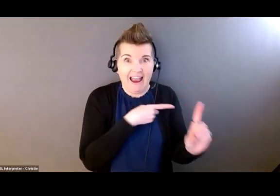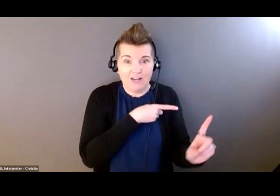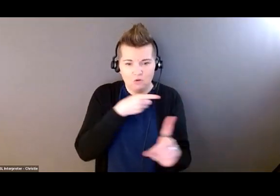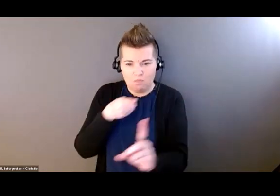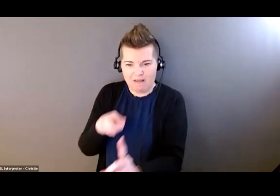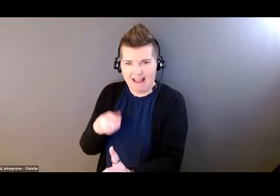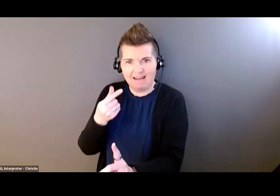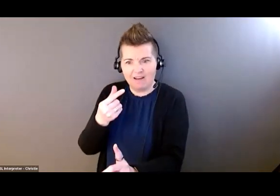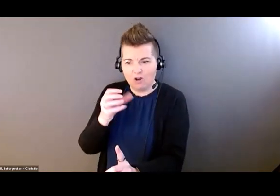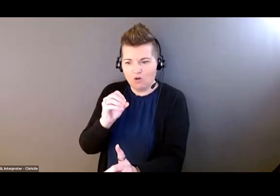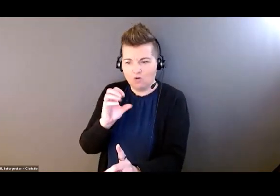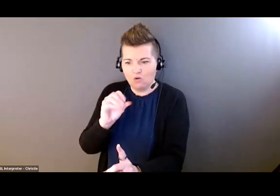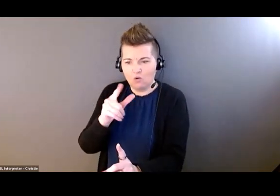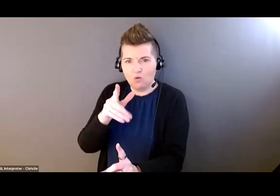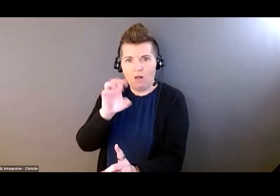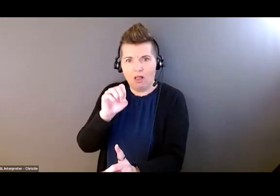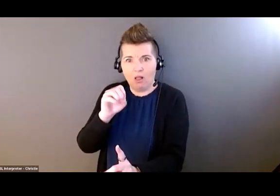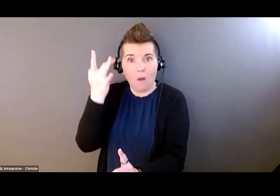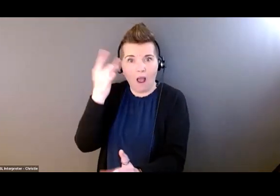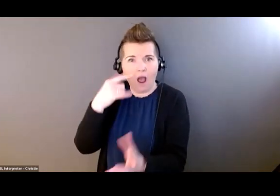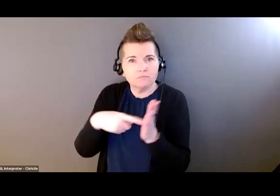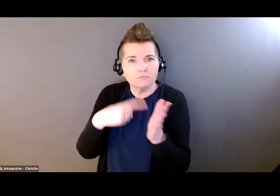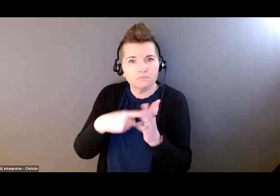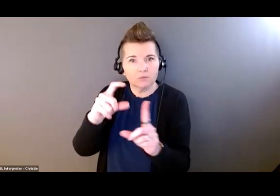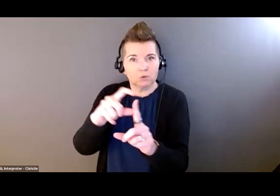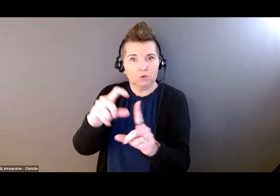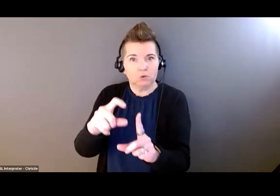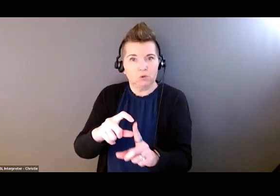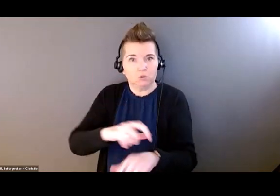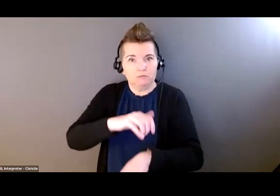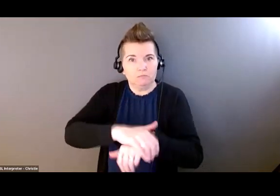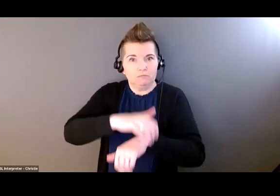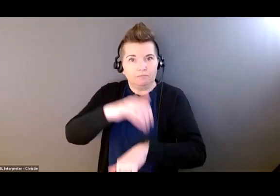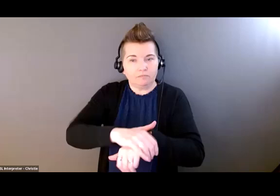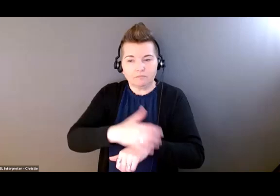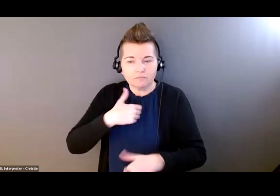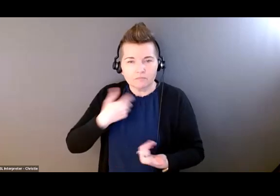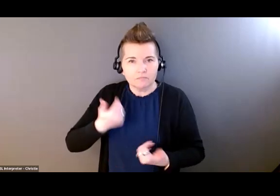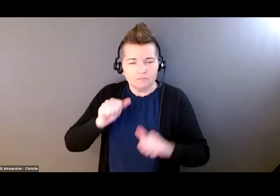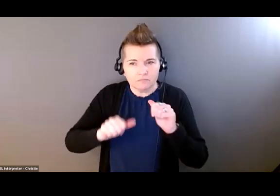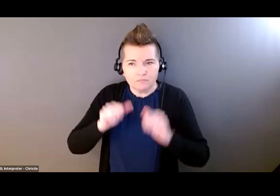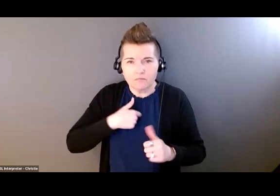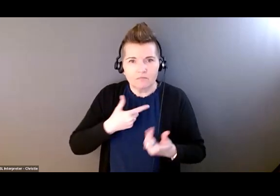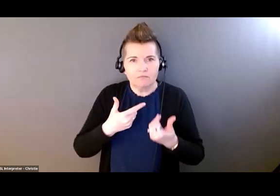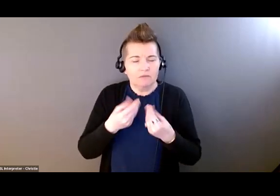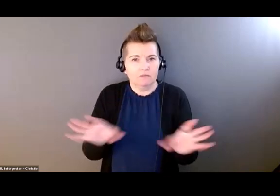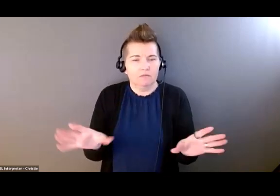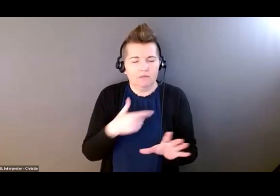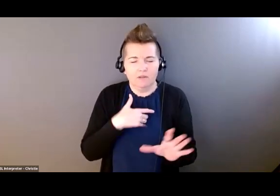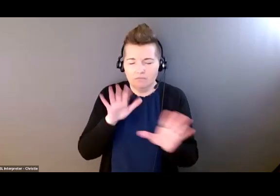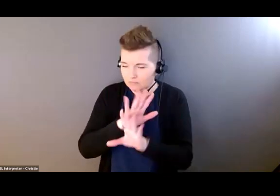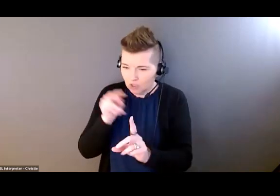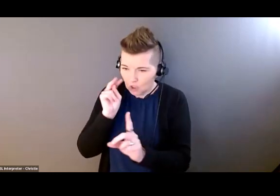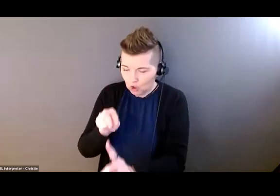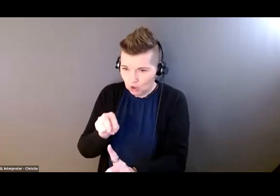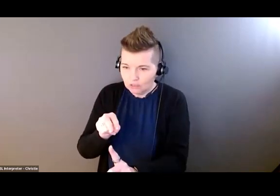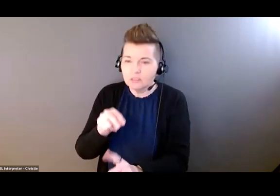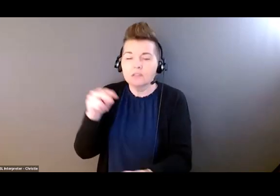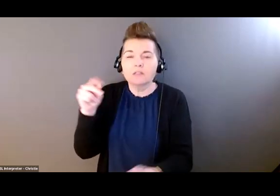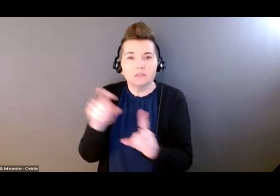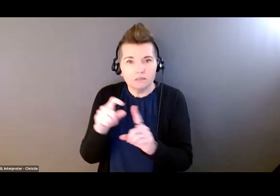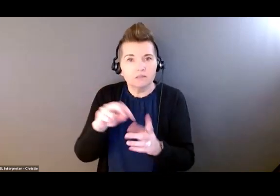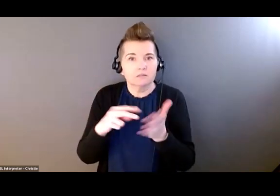understand what it meant to look at the person and care with the person,